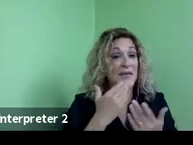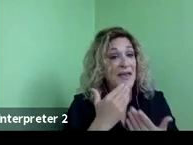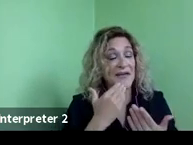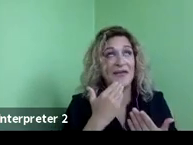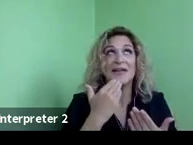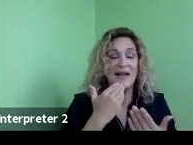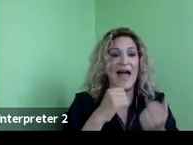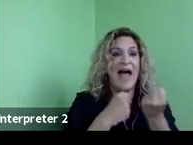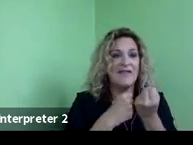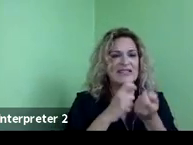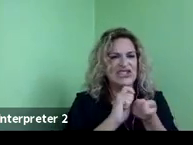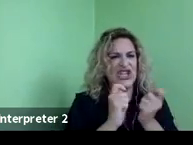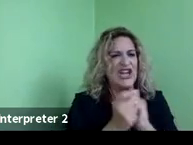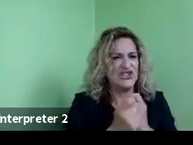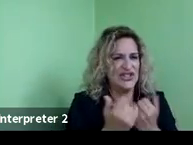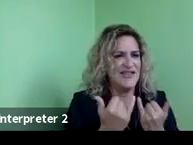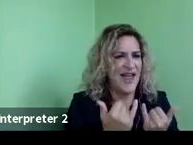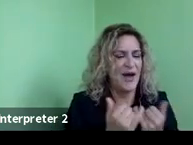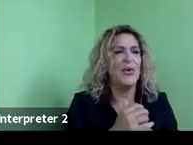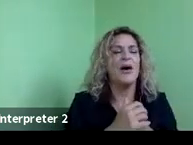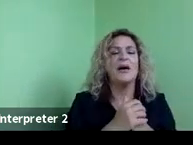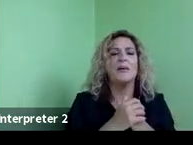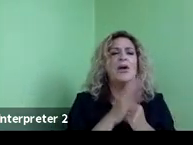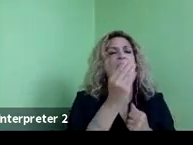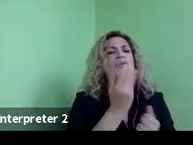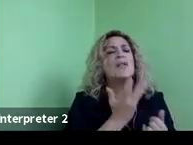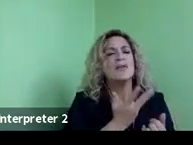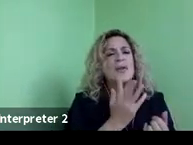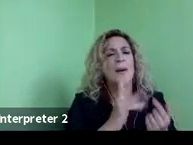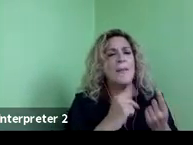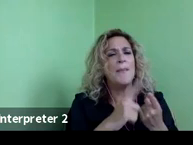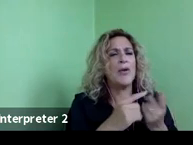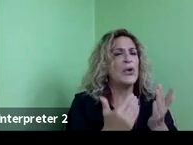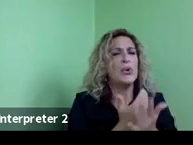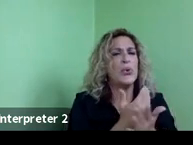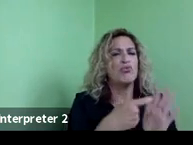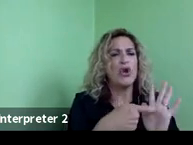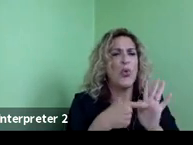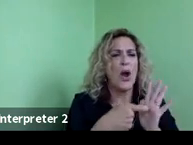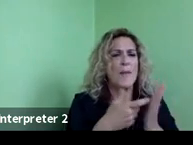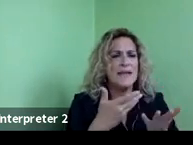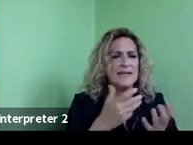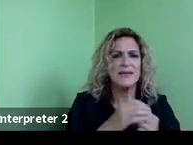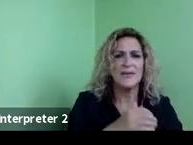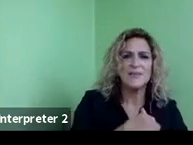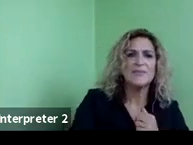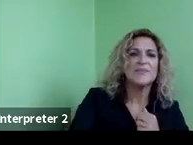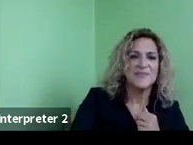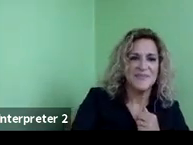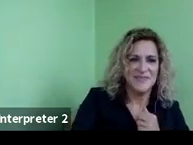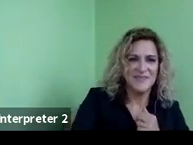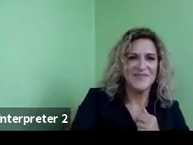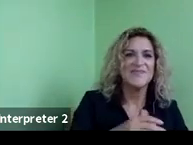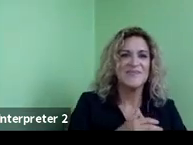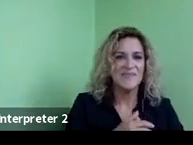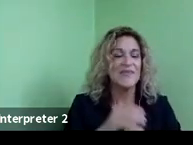shifted. Can you update us on some of those new requirements? Yes, thank you. It is in the regs.